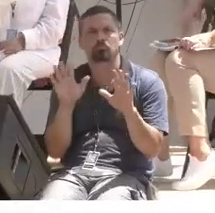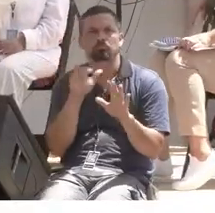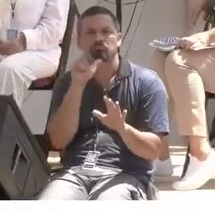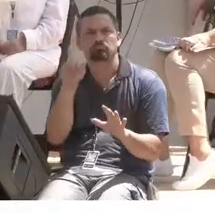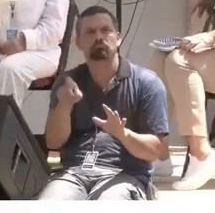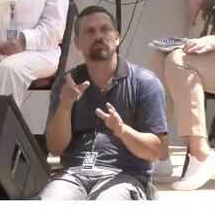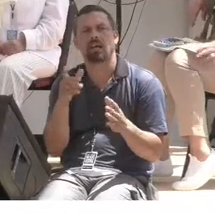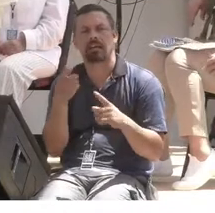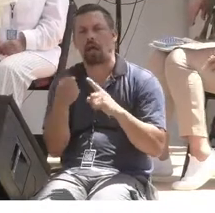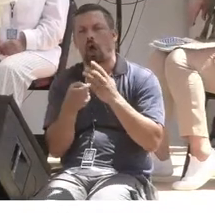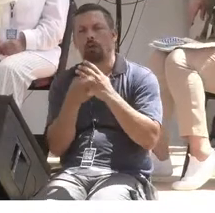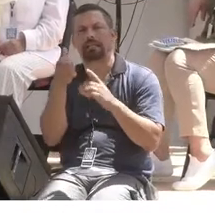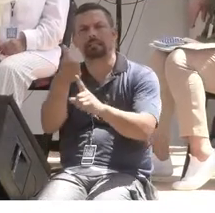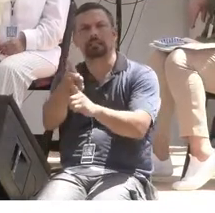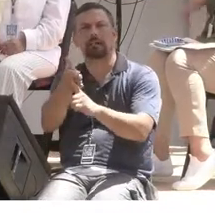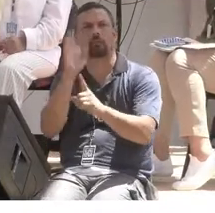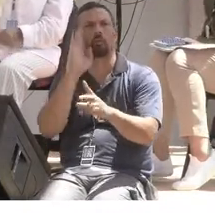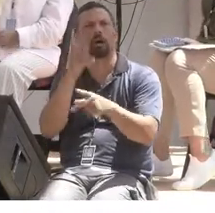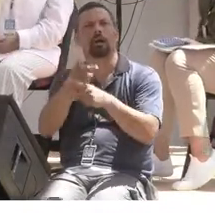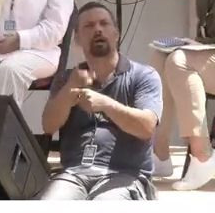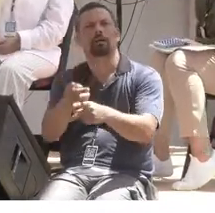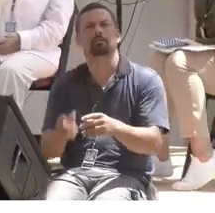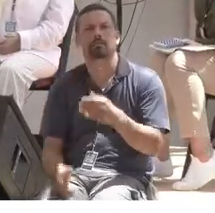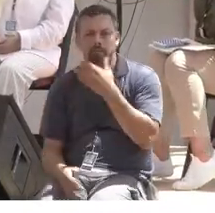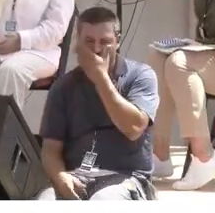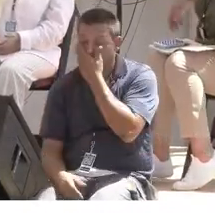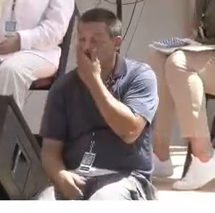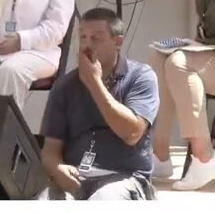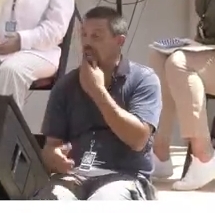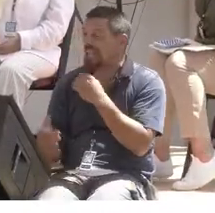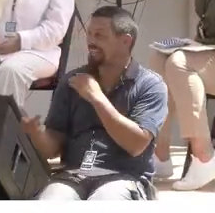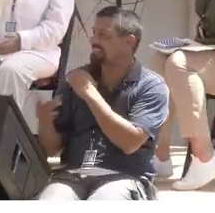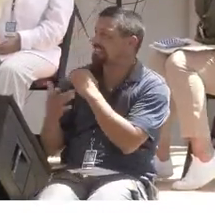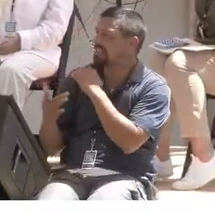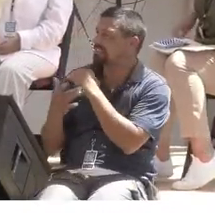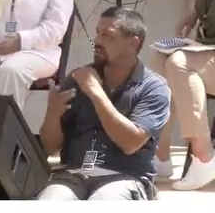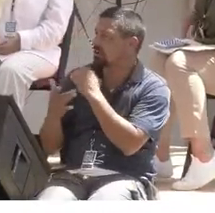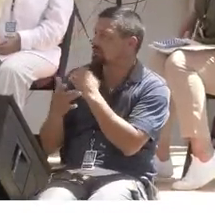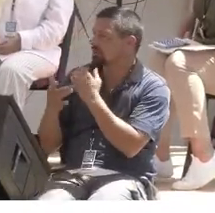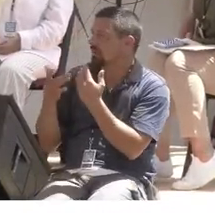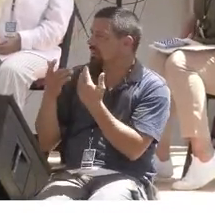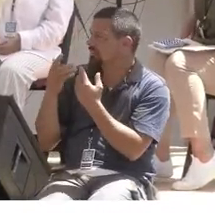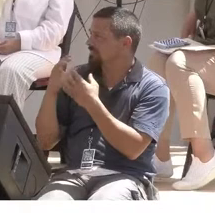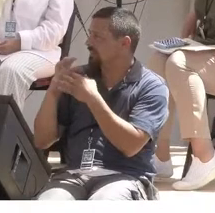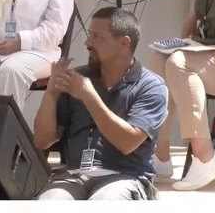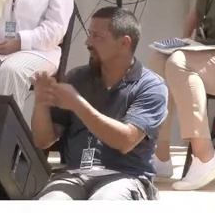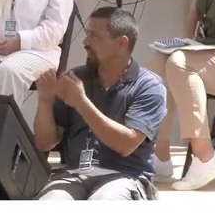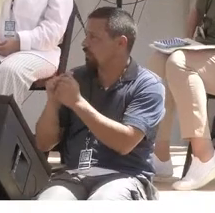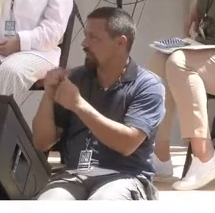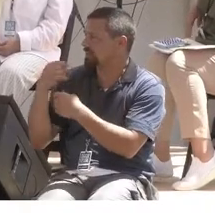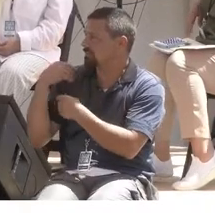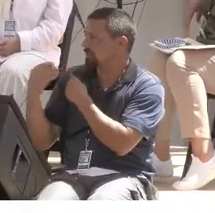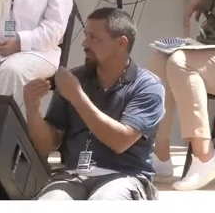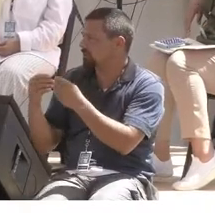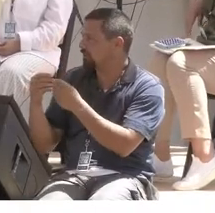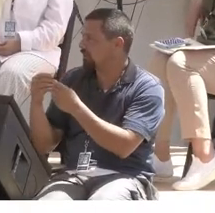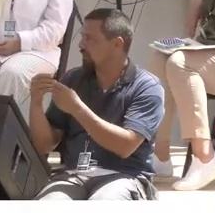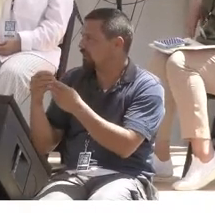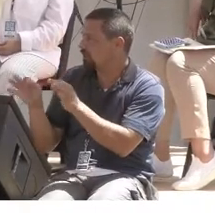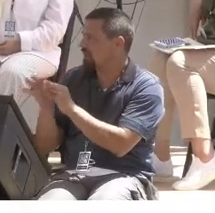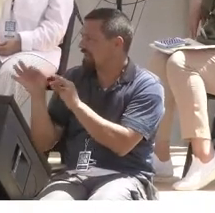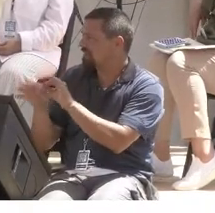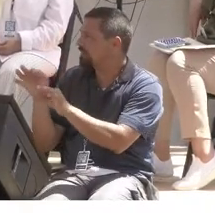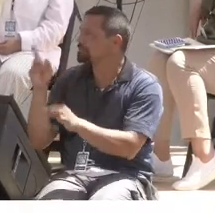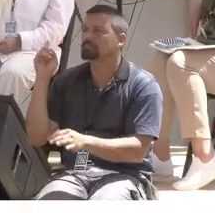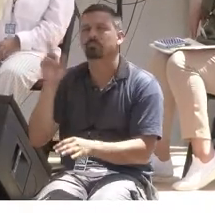do everything automatically. And technology, does it play a role in the traditional weaving practices? I think, we're talking on behalf of